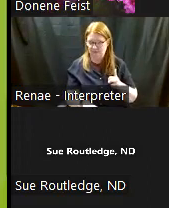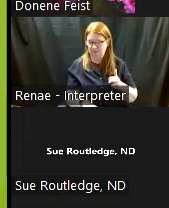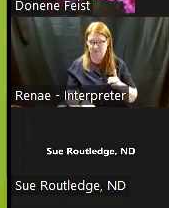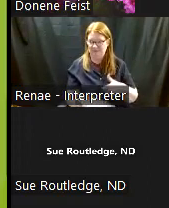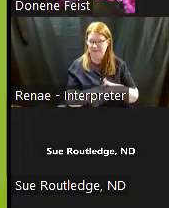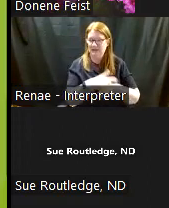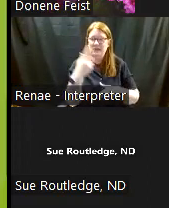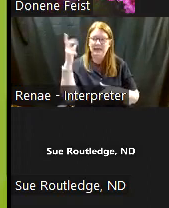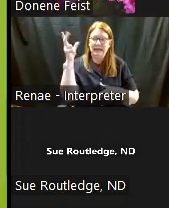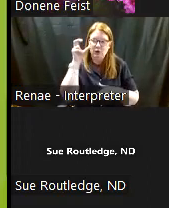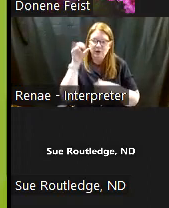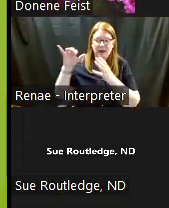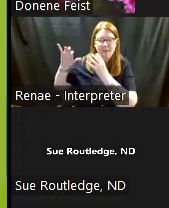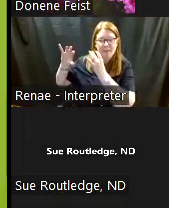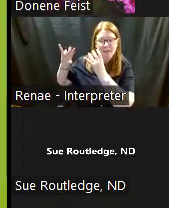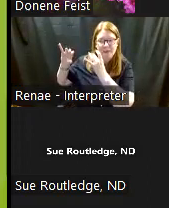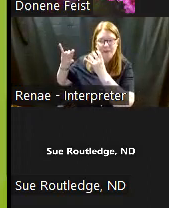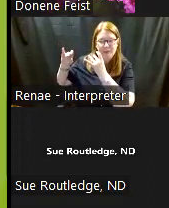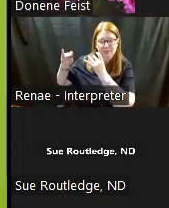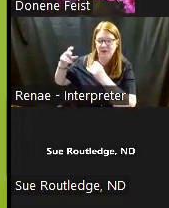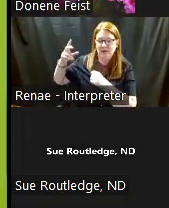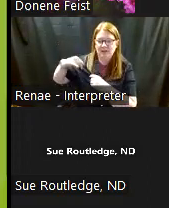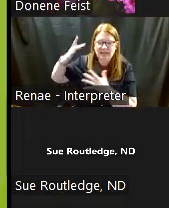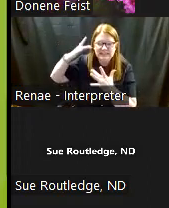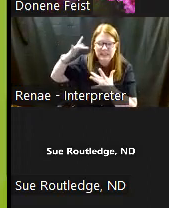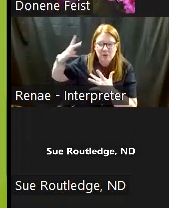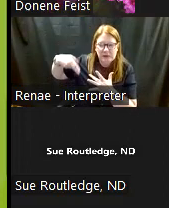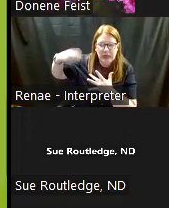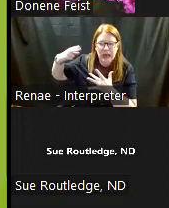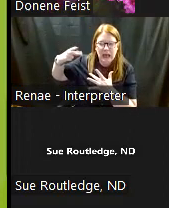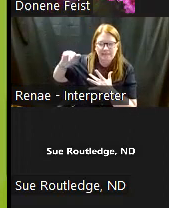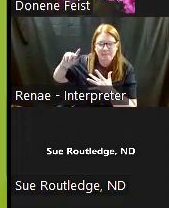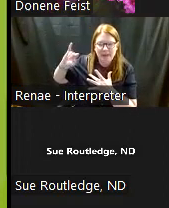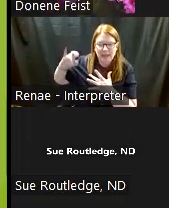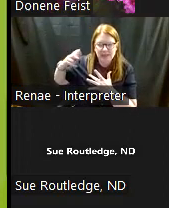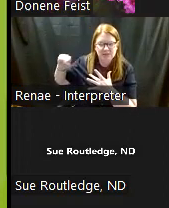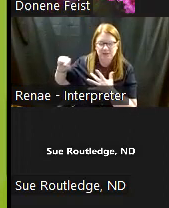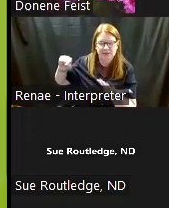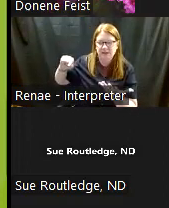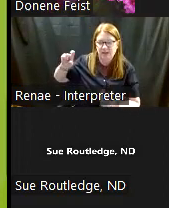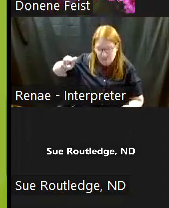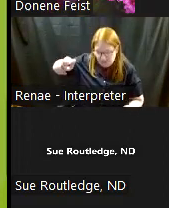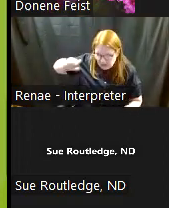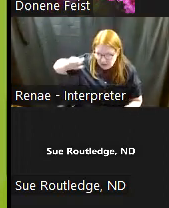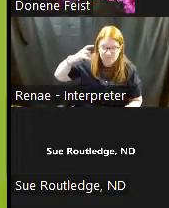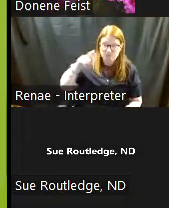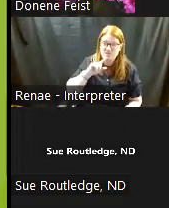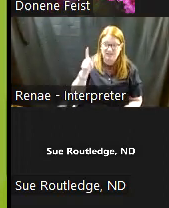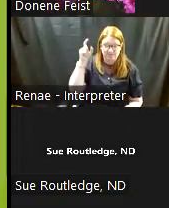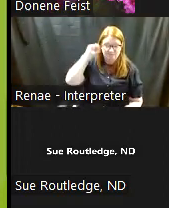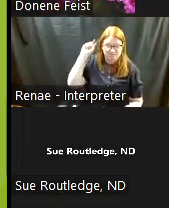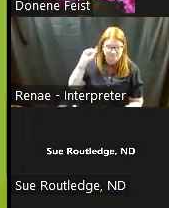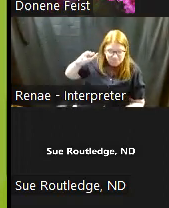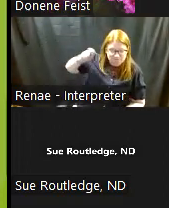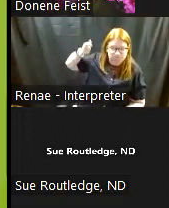or a piccolo. Like that sound is going to be pretty much non-existent. Like it would have to be amplified quite a bit in order to hear it with that